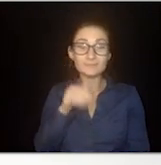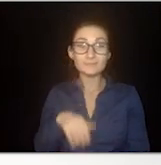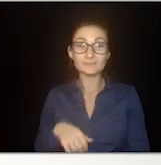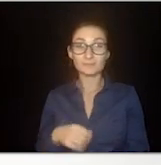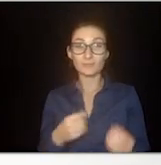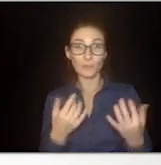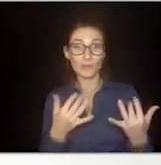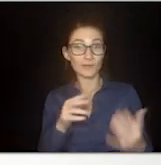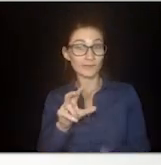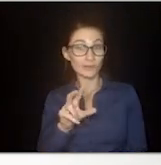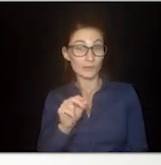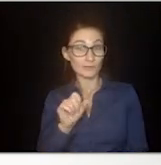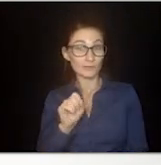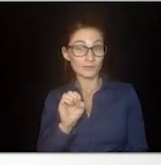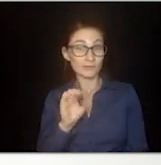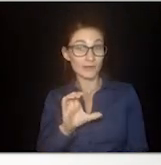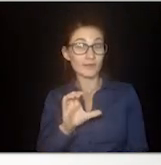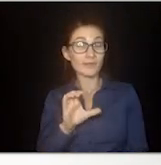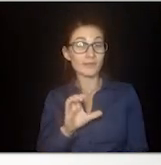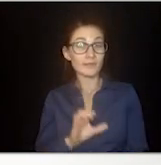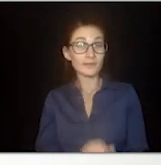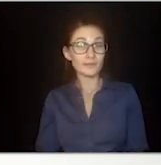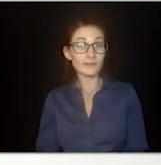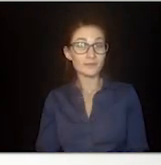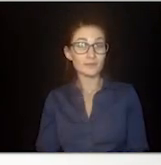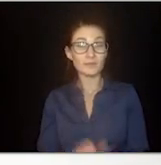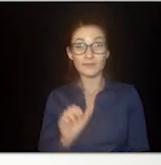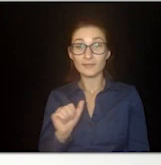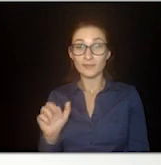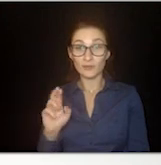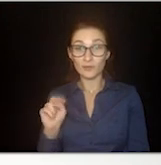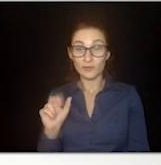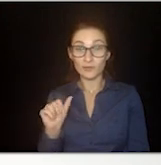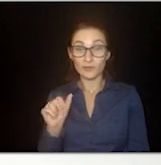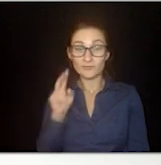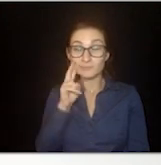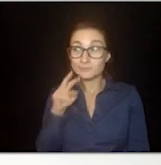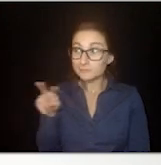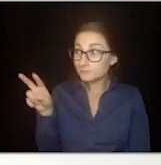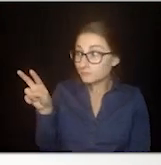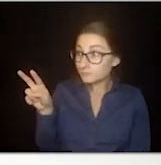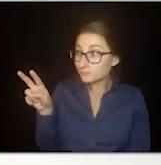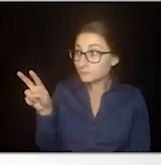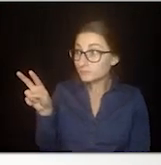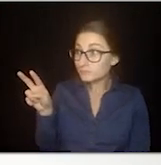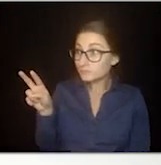After thinking for more than 30 seconds, with determination, Arna looks again